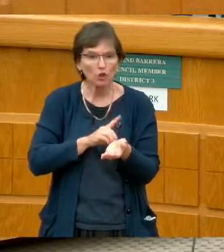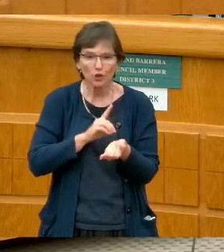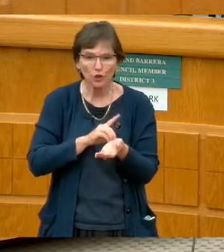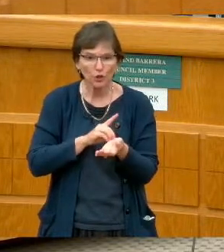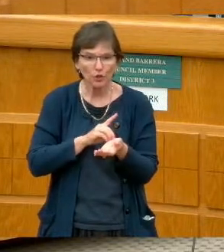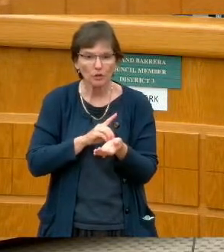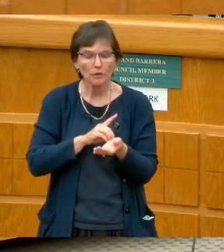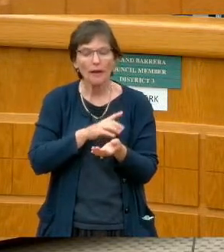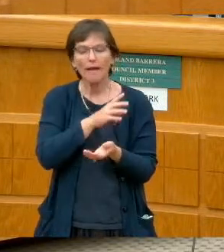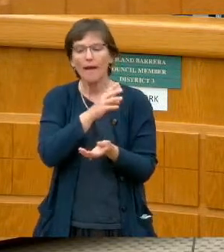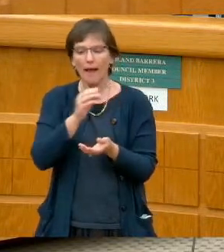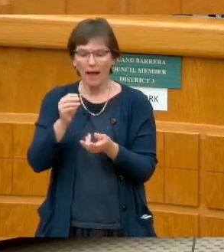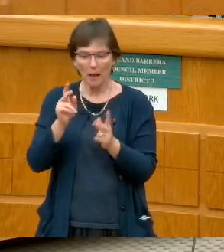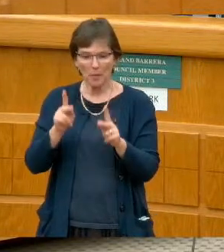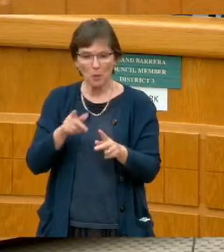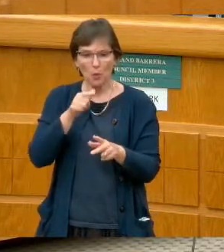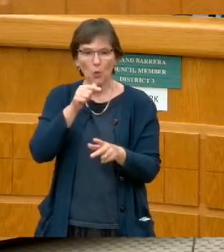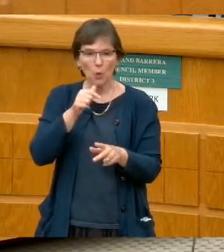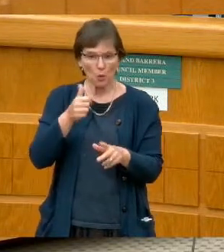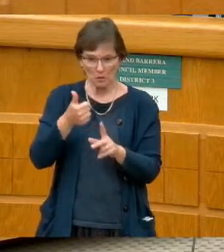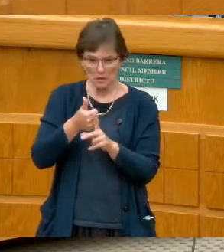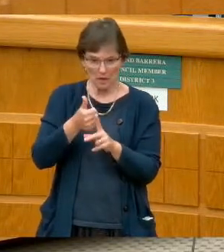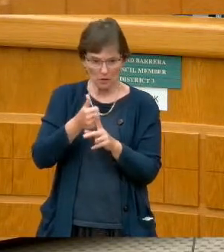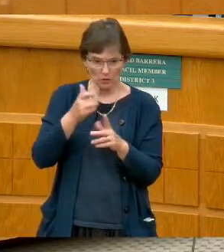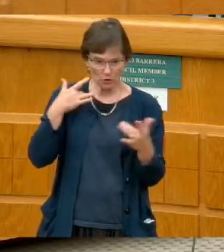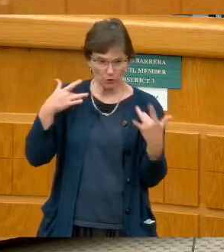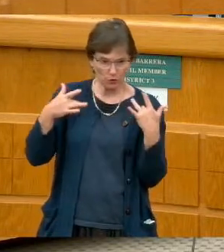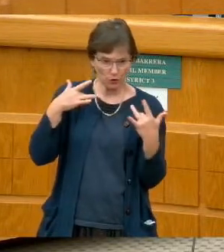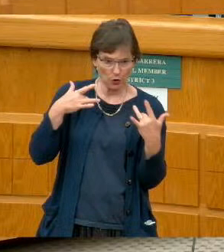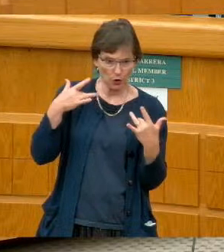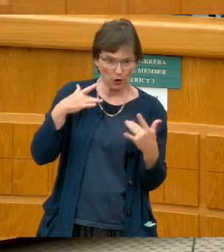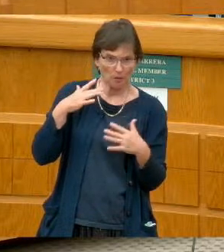to call the